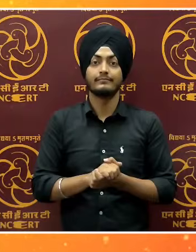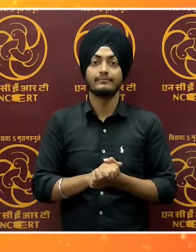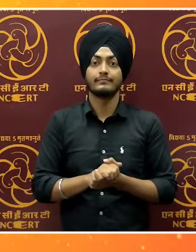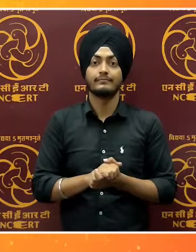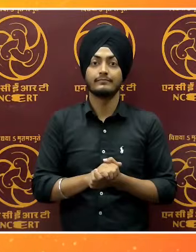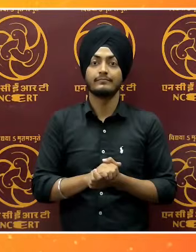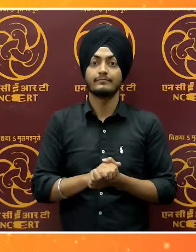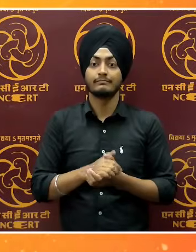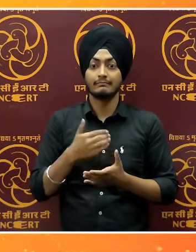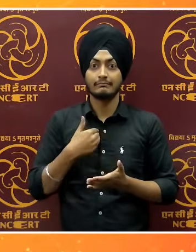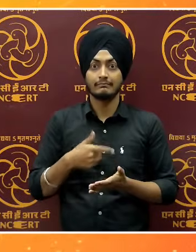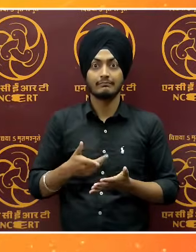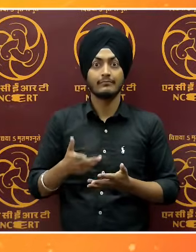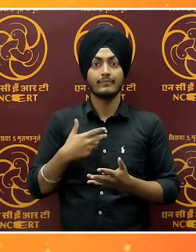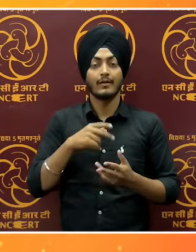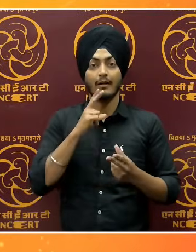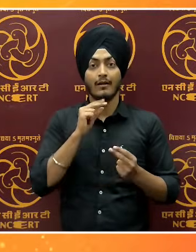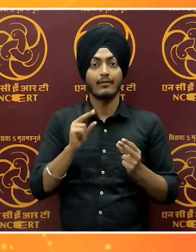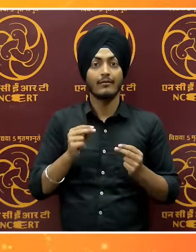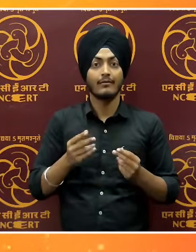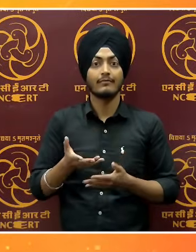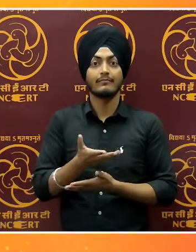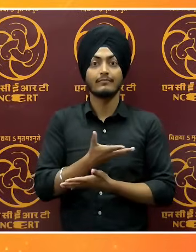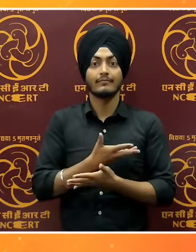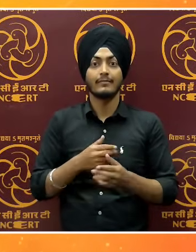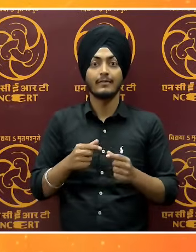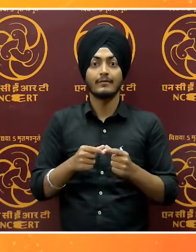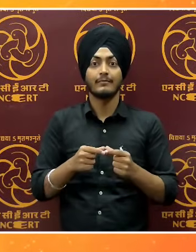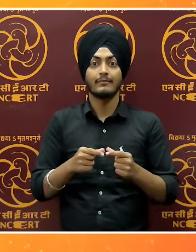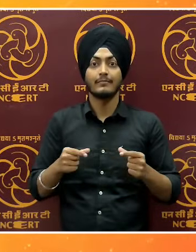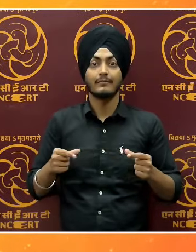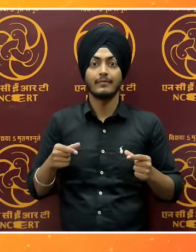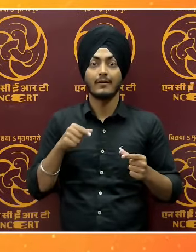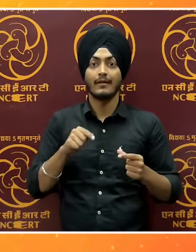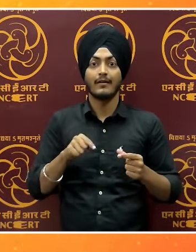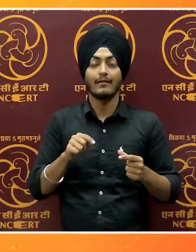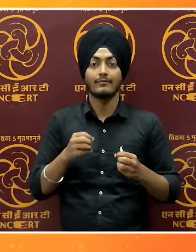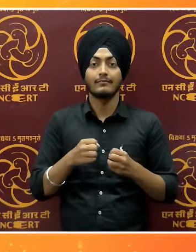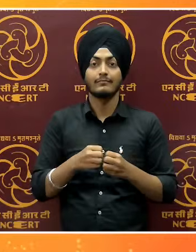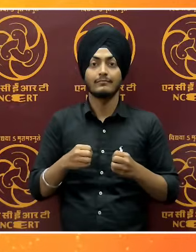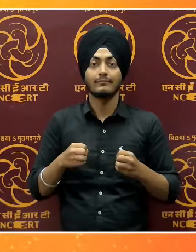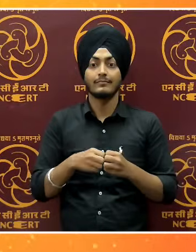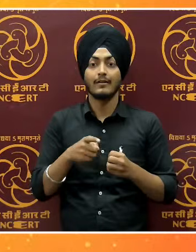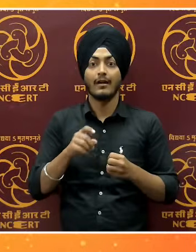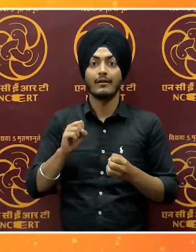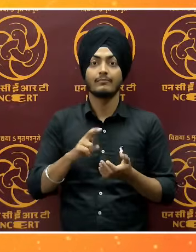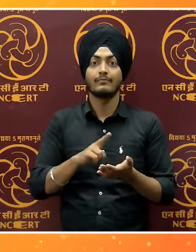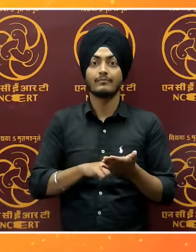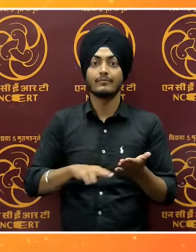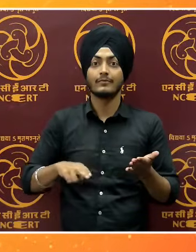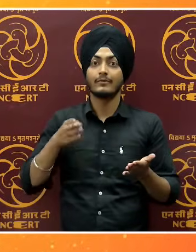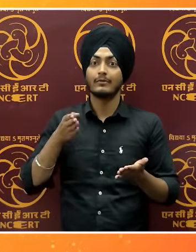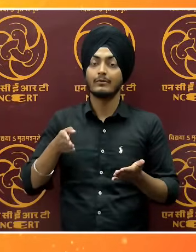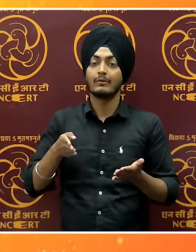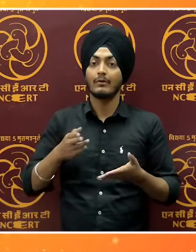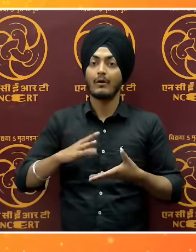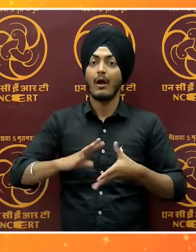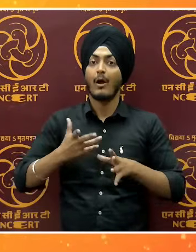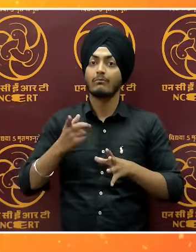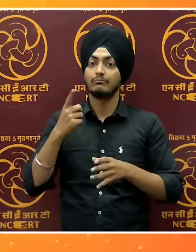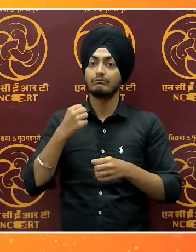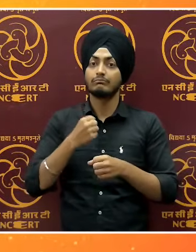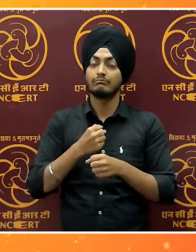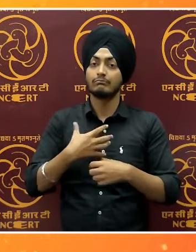So, we are going to talk about the bar magnet first, yes, right, yes. sir? We are going to talk about which is a natural magnet also, we can say. Yes,